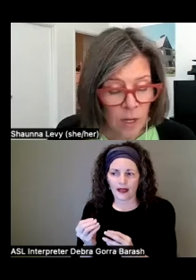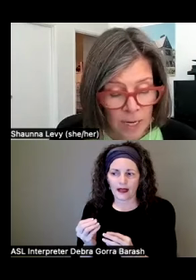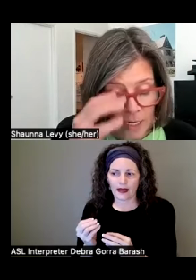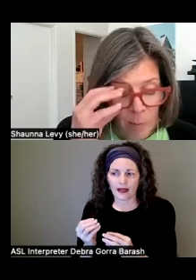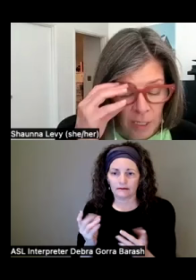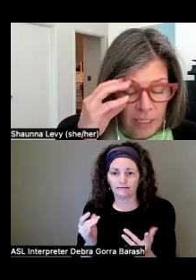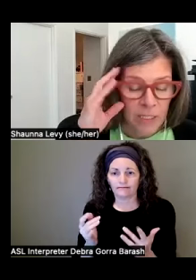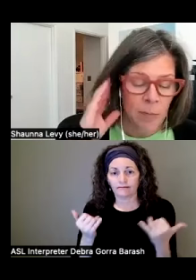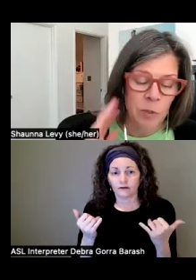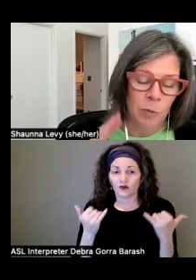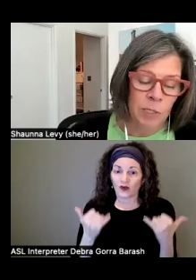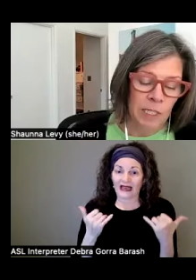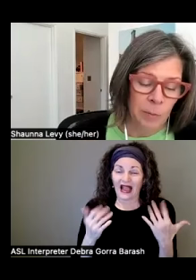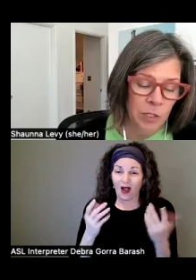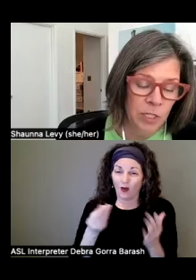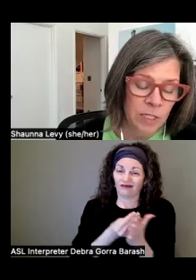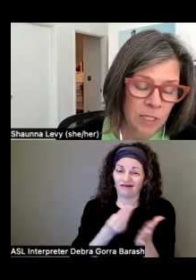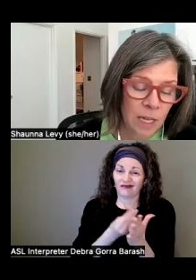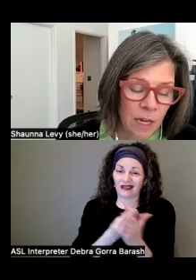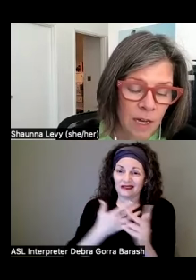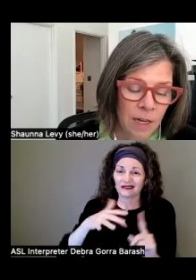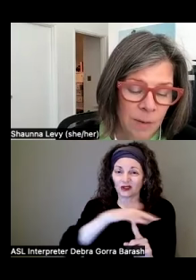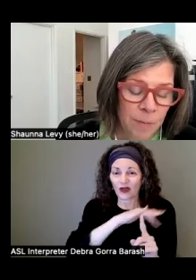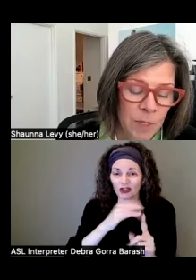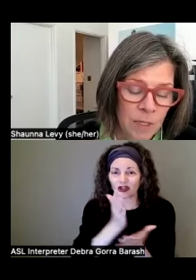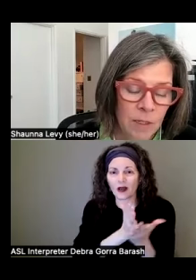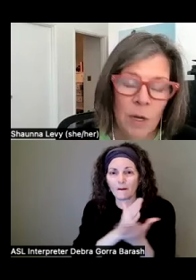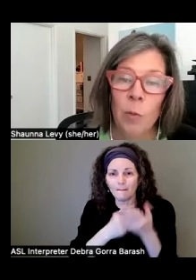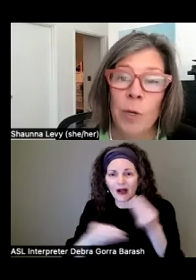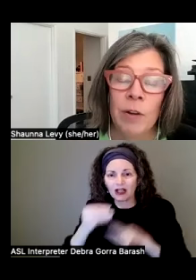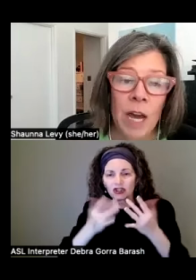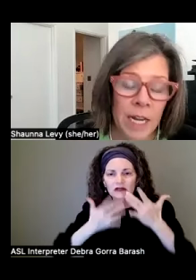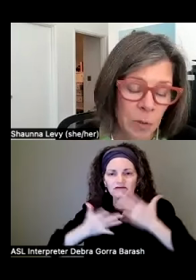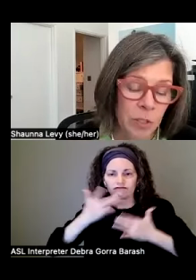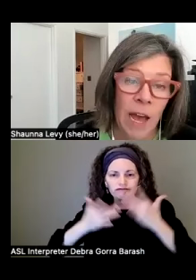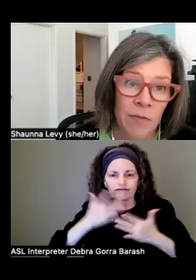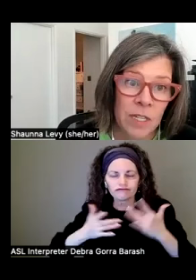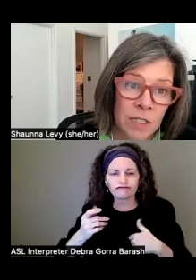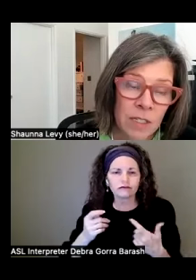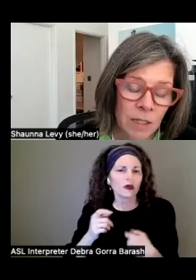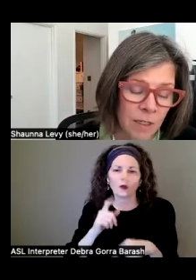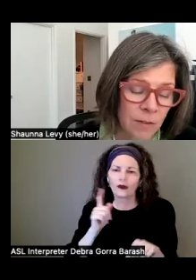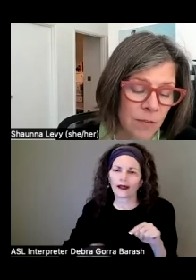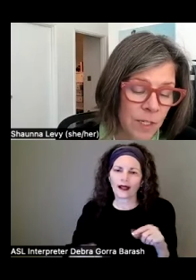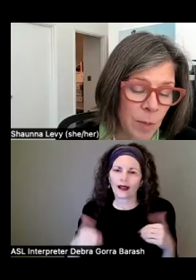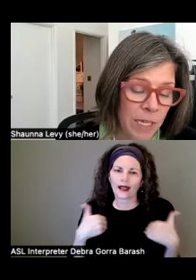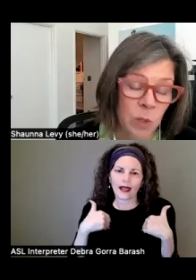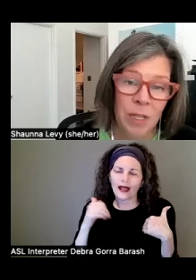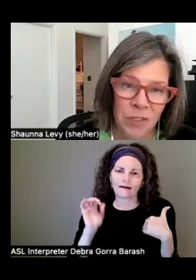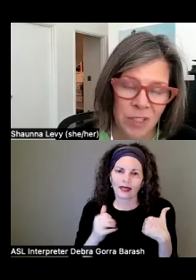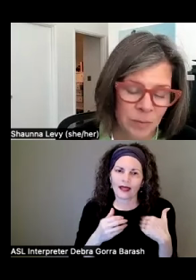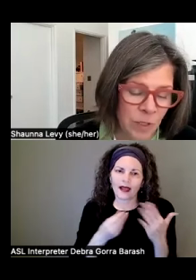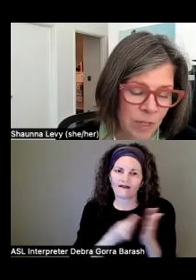today's economic landscape and dwindling budgets, we are not able to have this funded by